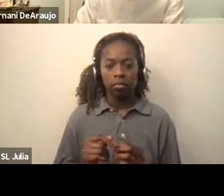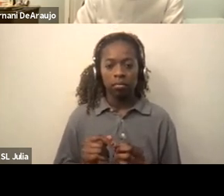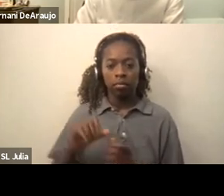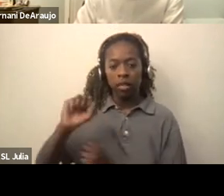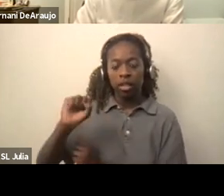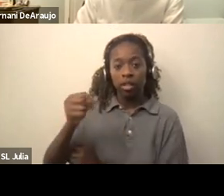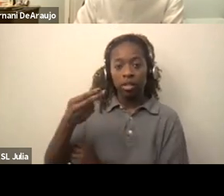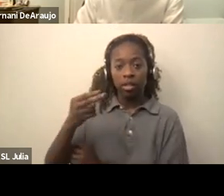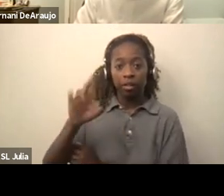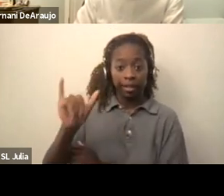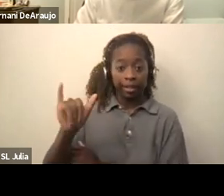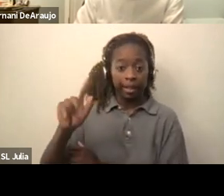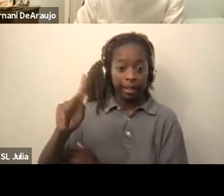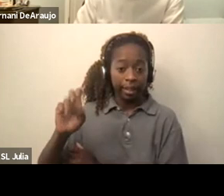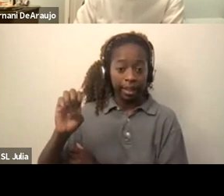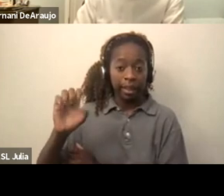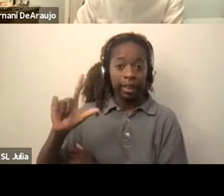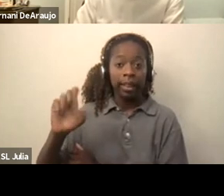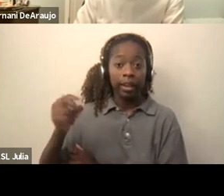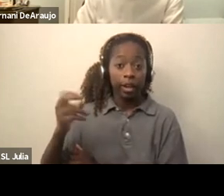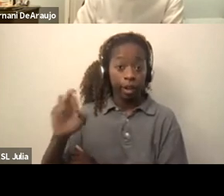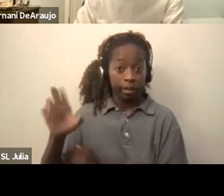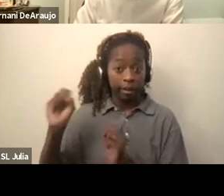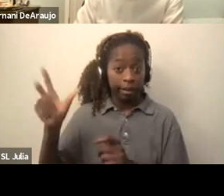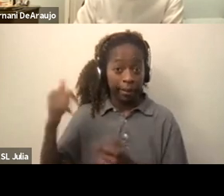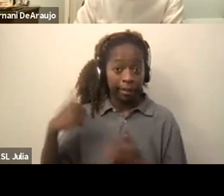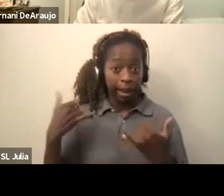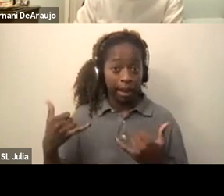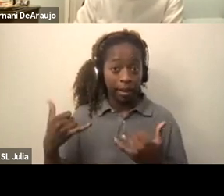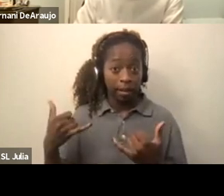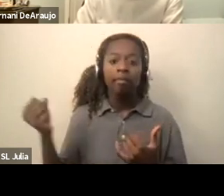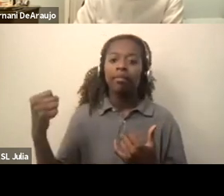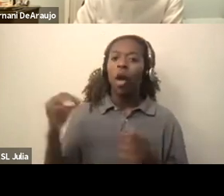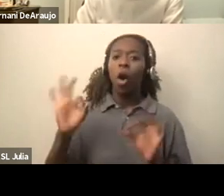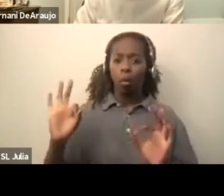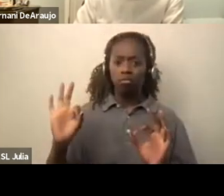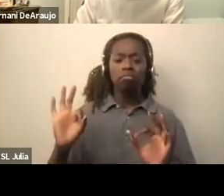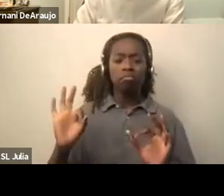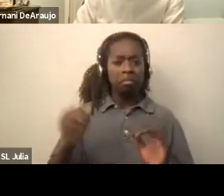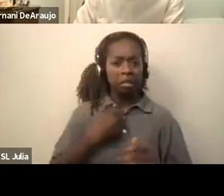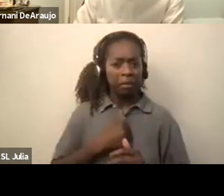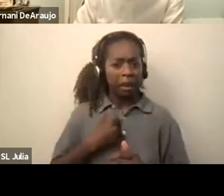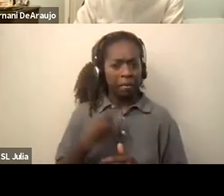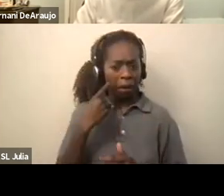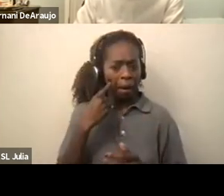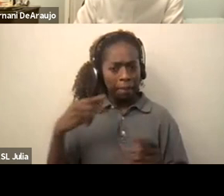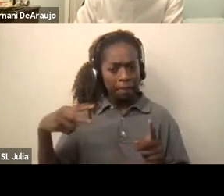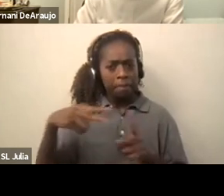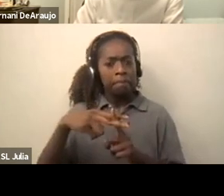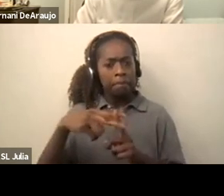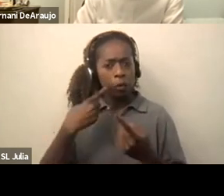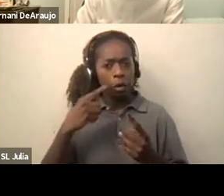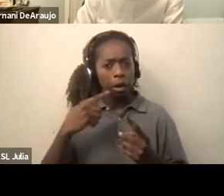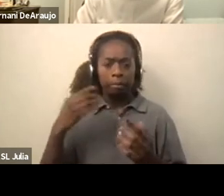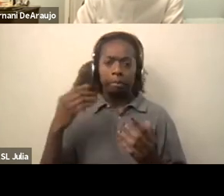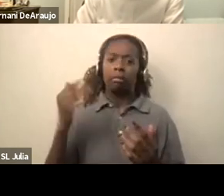can you hear me now yes good evening sorry about that i was hoping the headset would work but apparently not um thank you